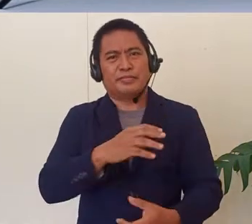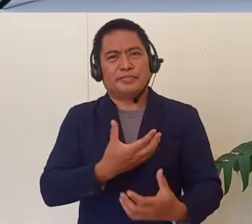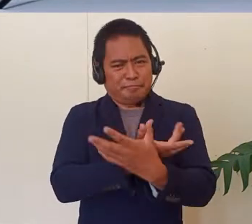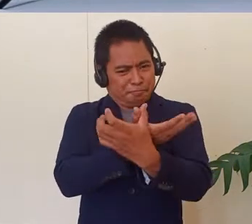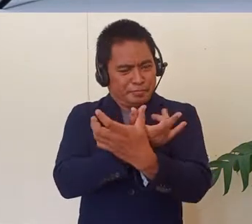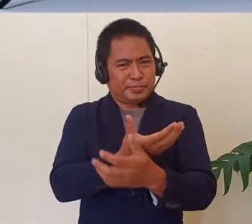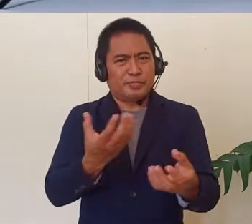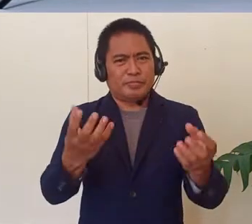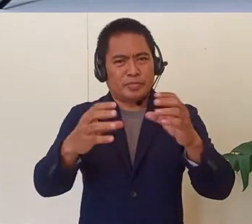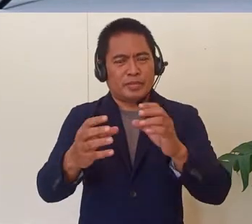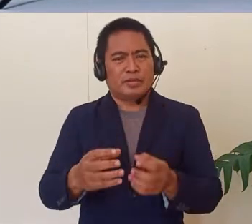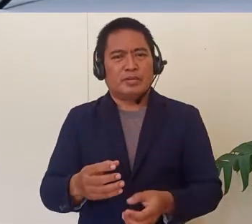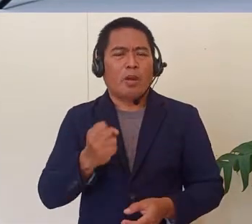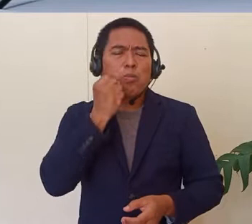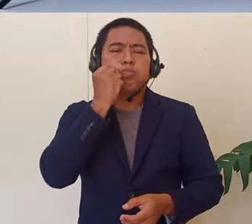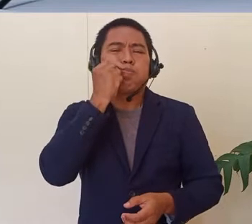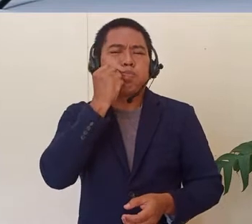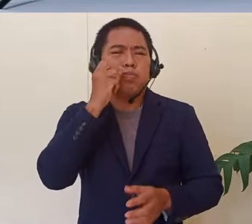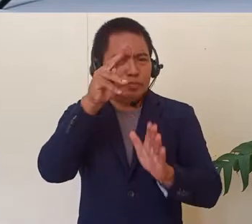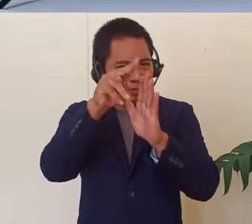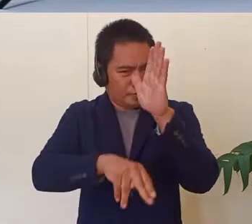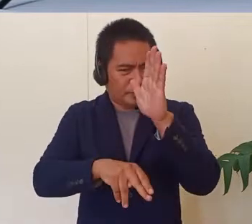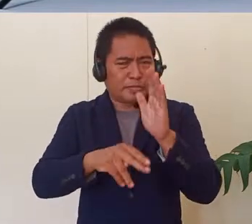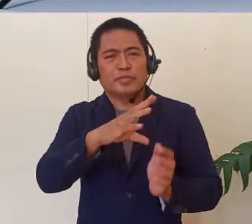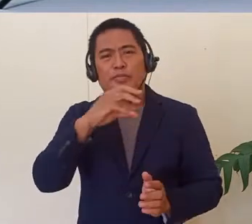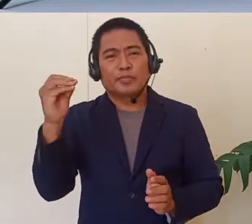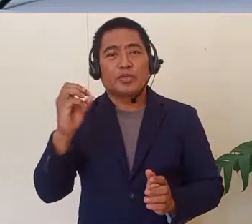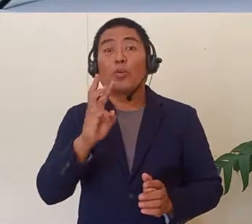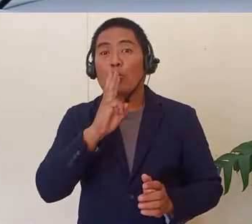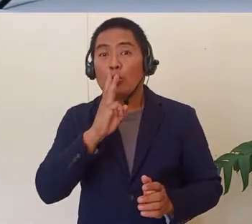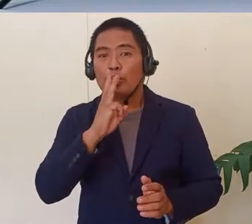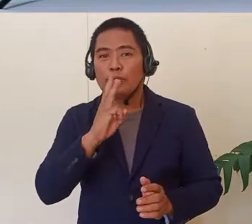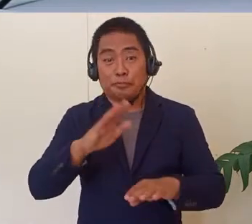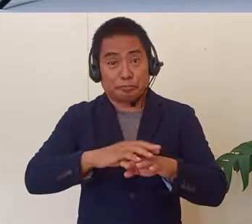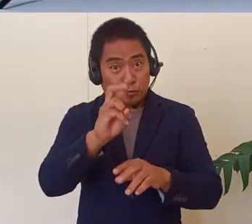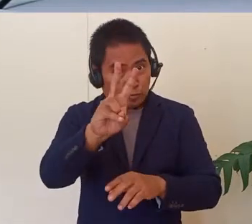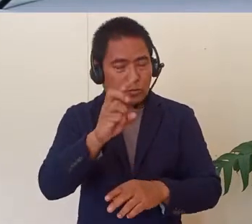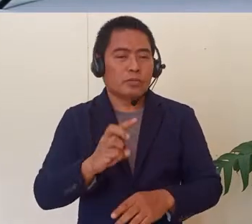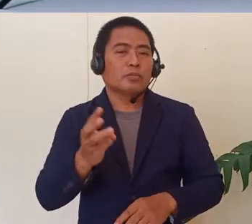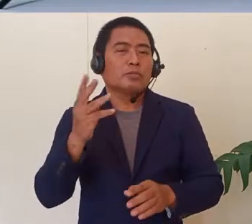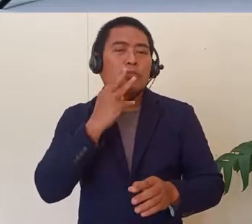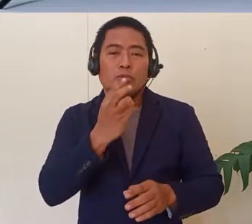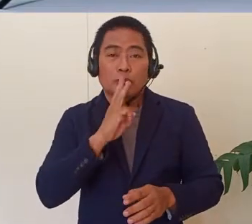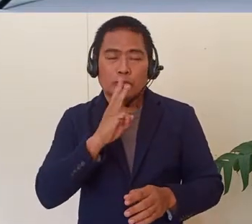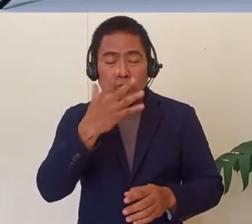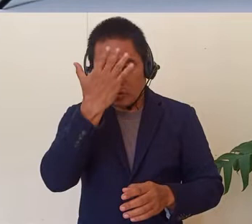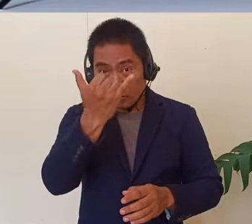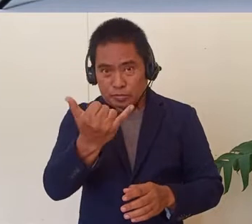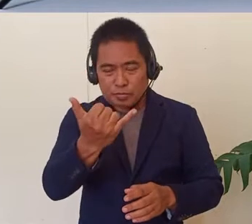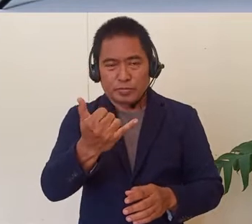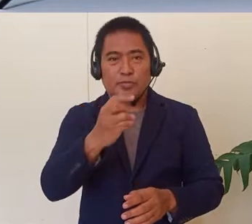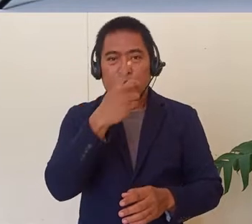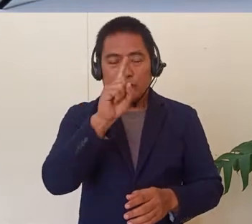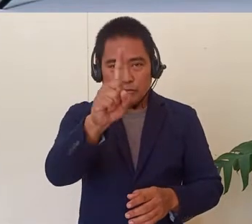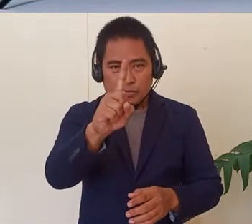and water. That is why you see one phase of the mixture, because